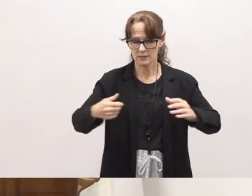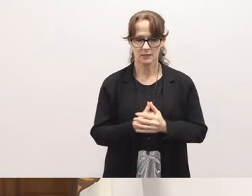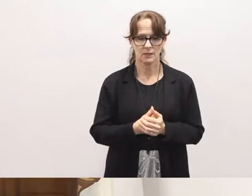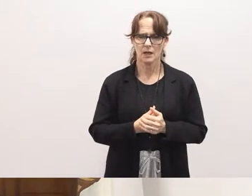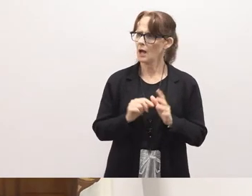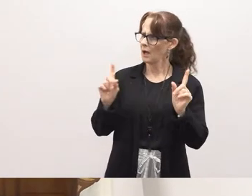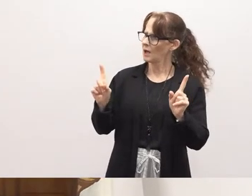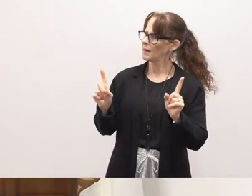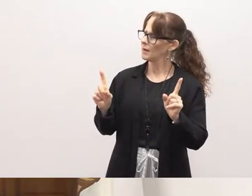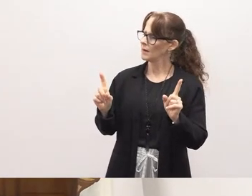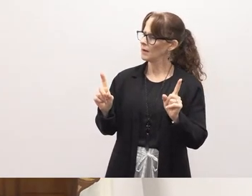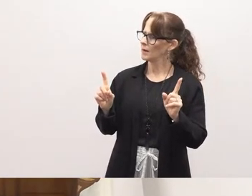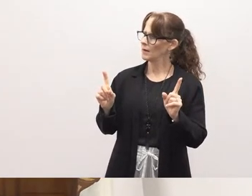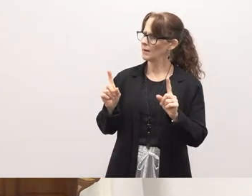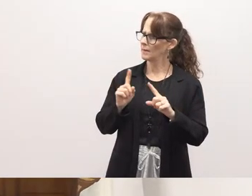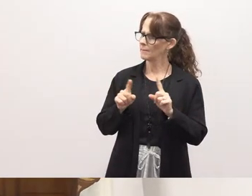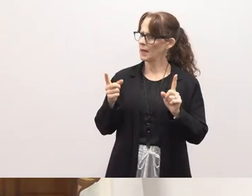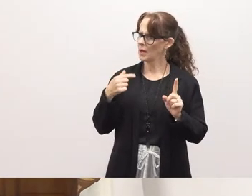But we were